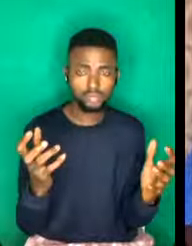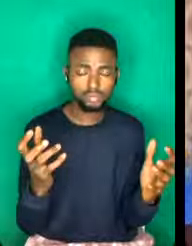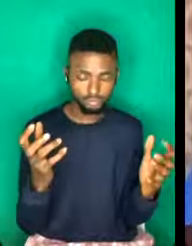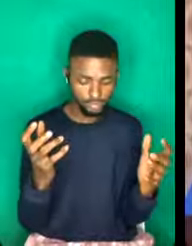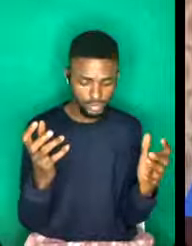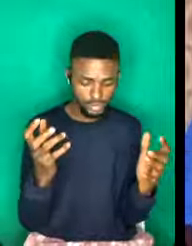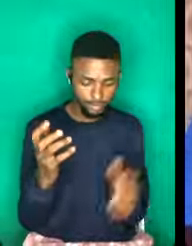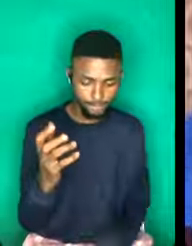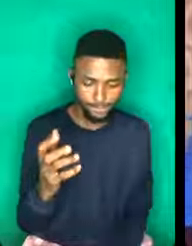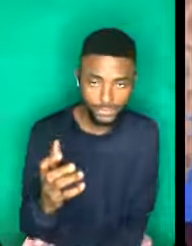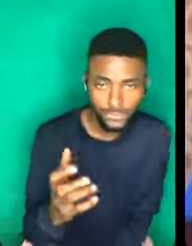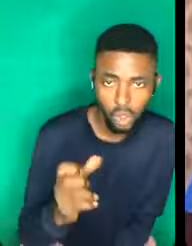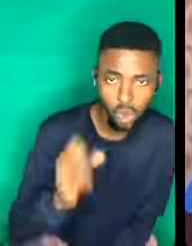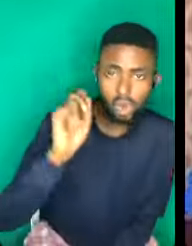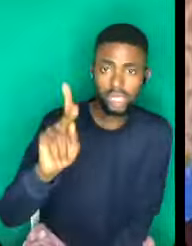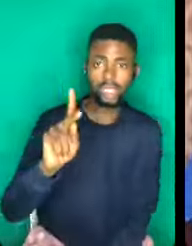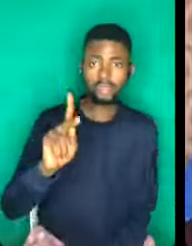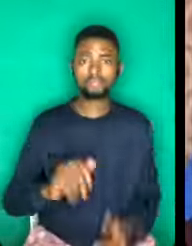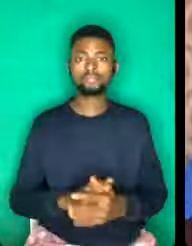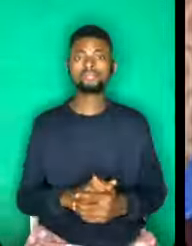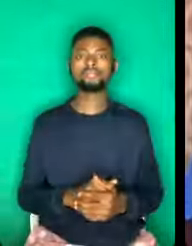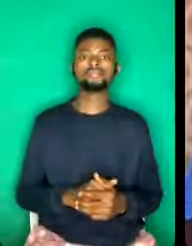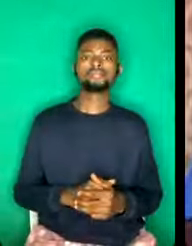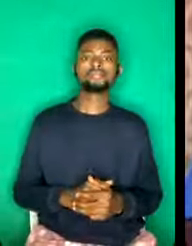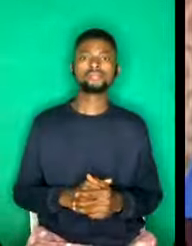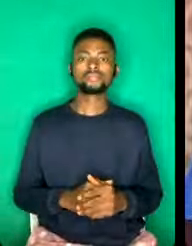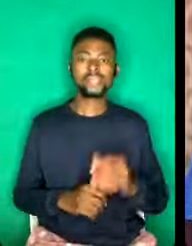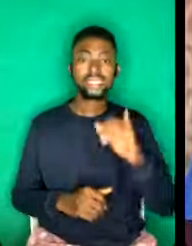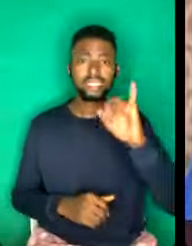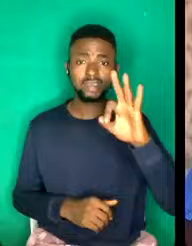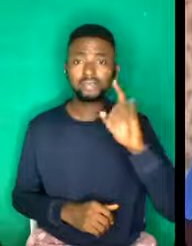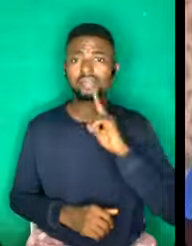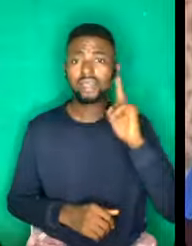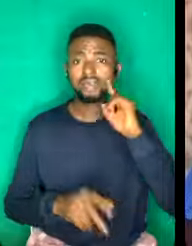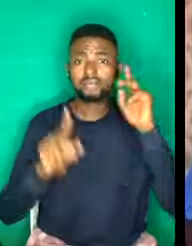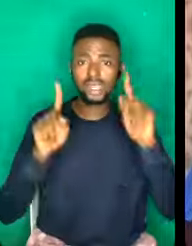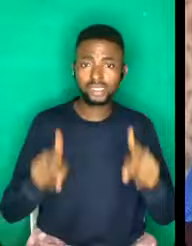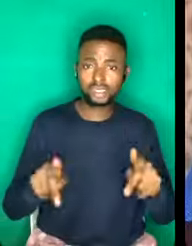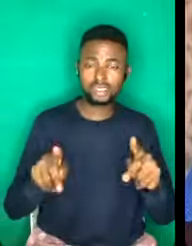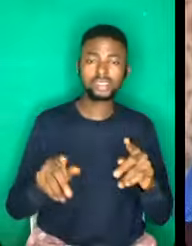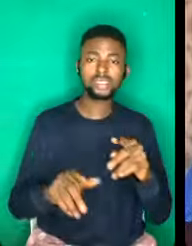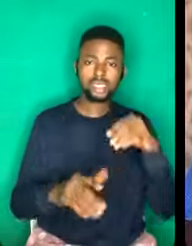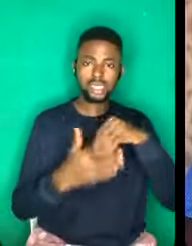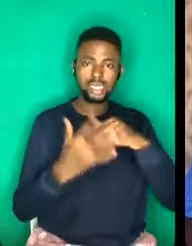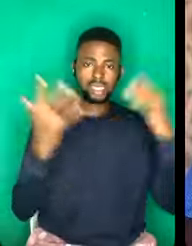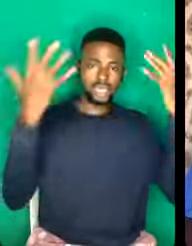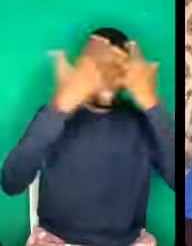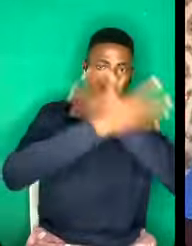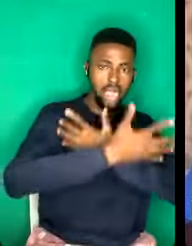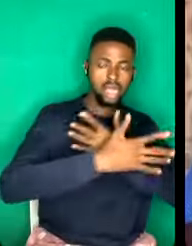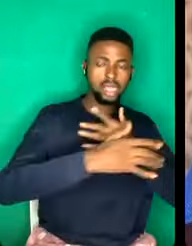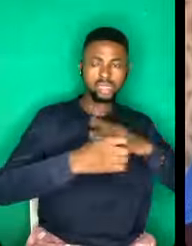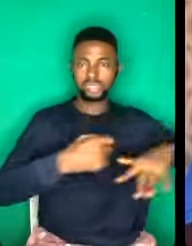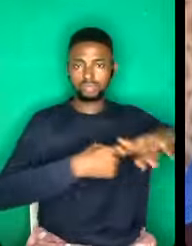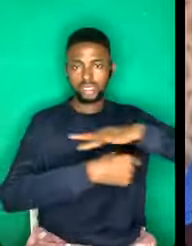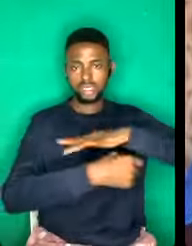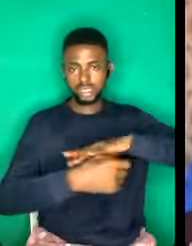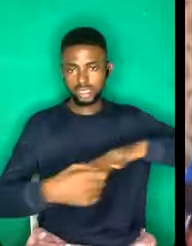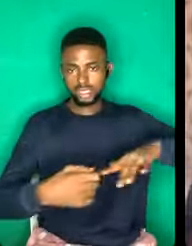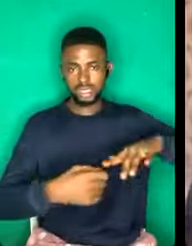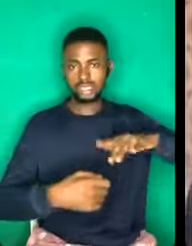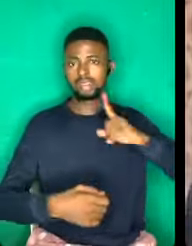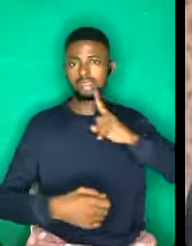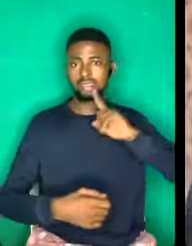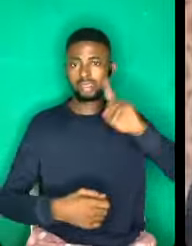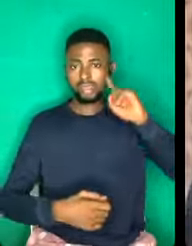Okay, so if a deaf person is in a dark place, the deaf person cannot see